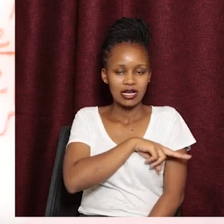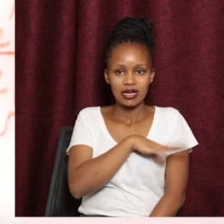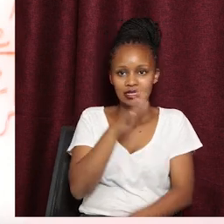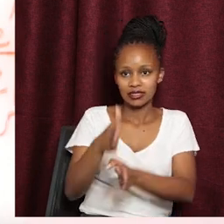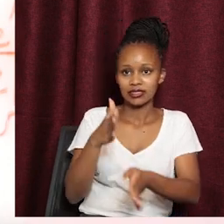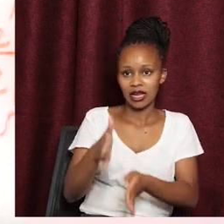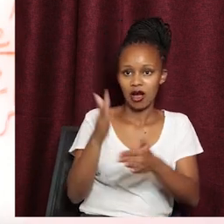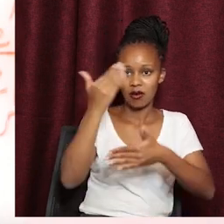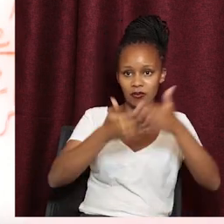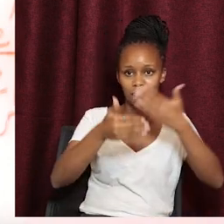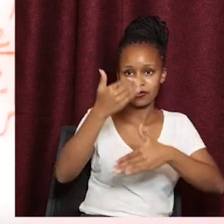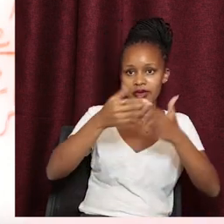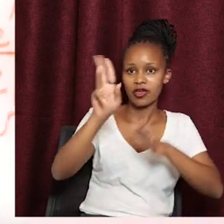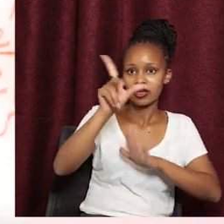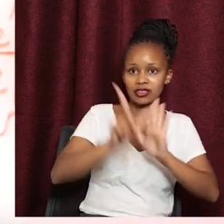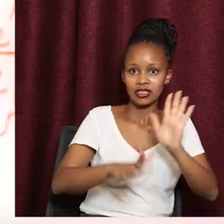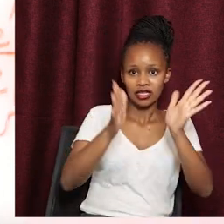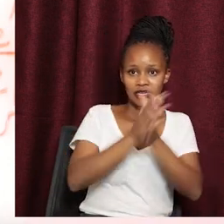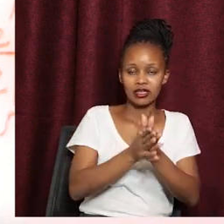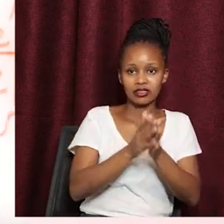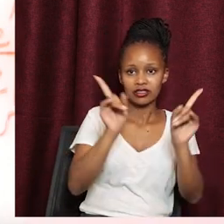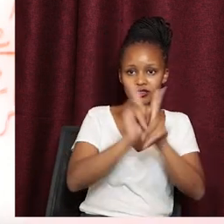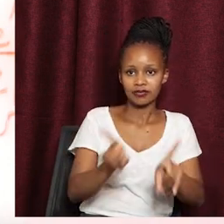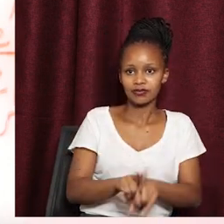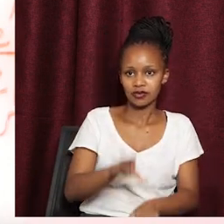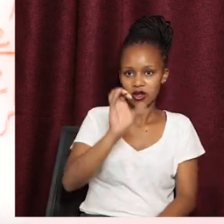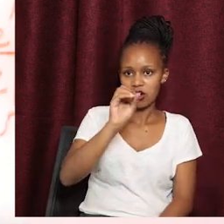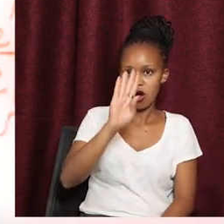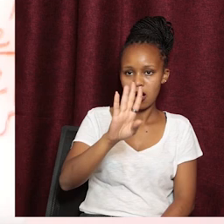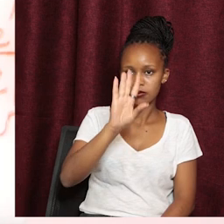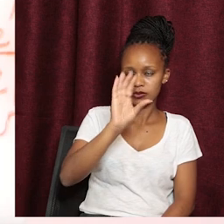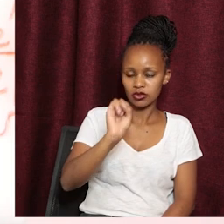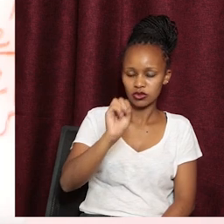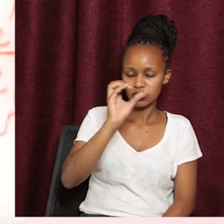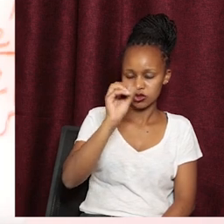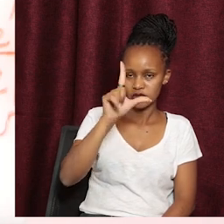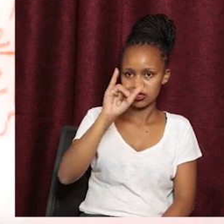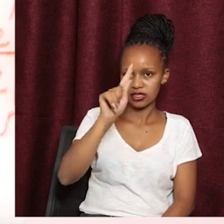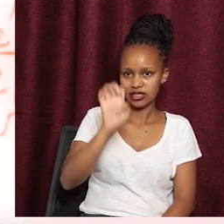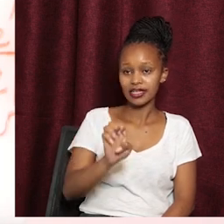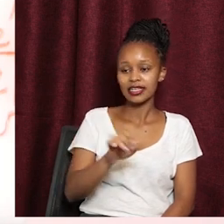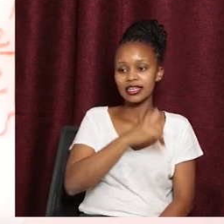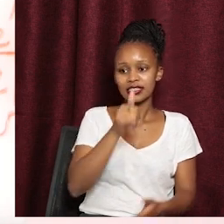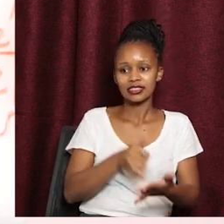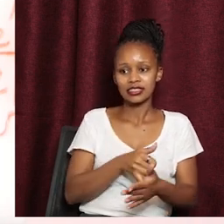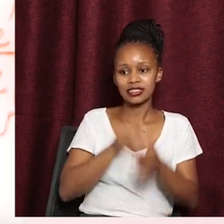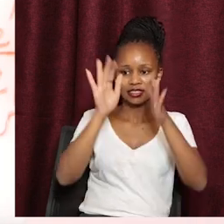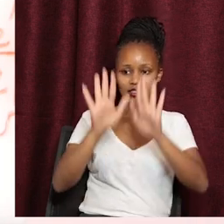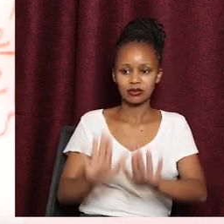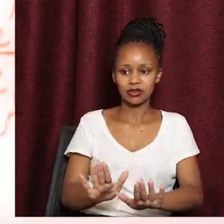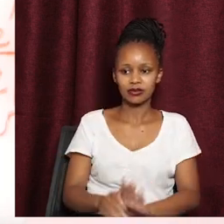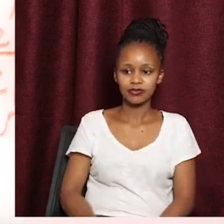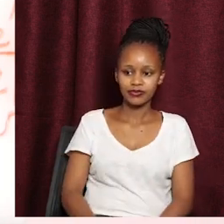useless and obsolete. So, it is quite important to clarify